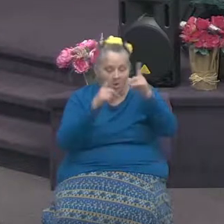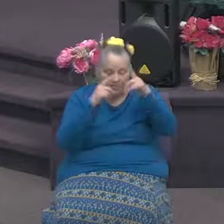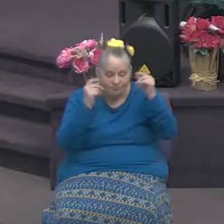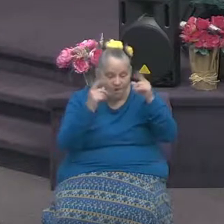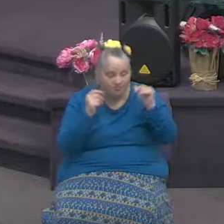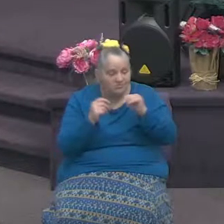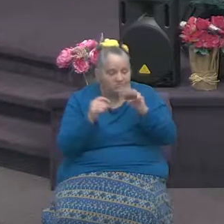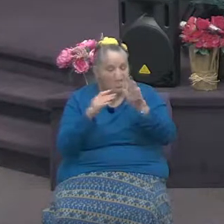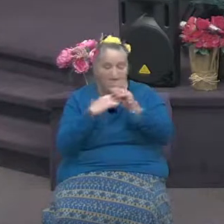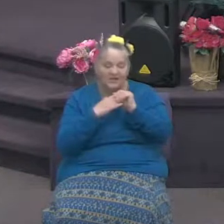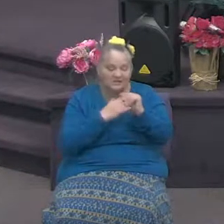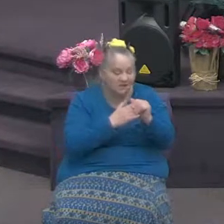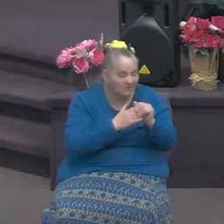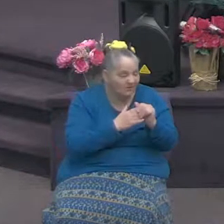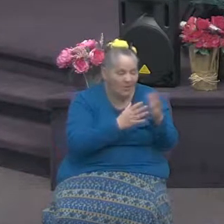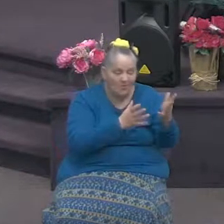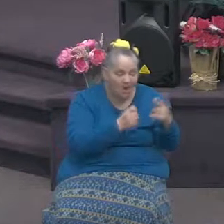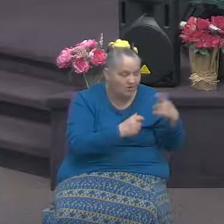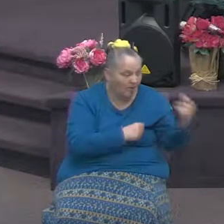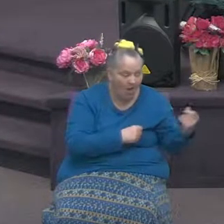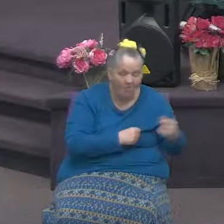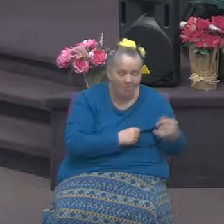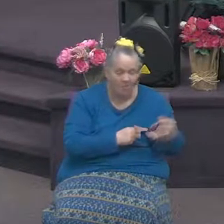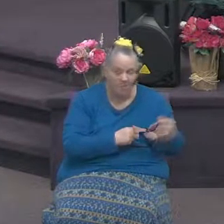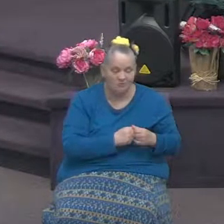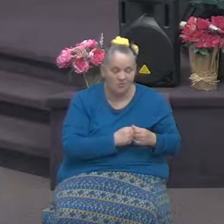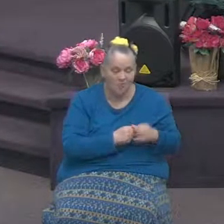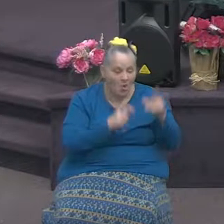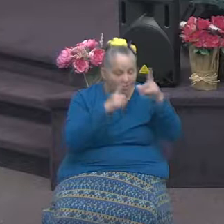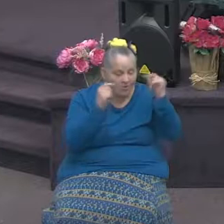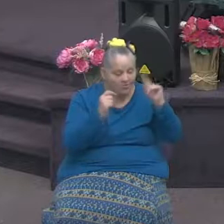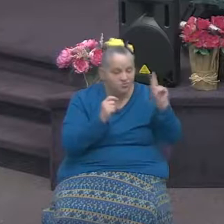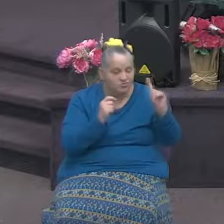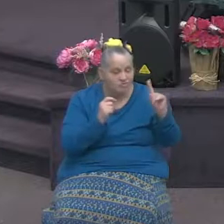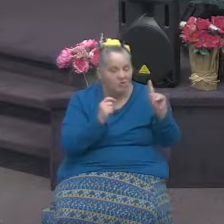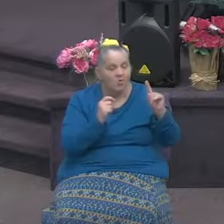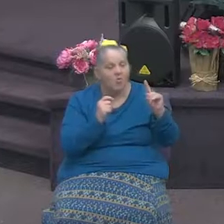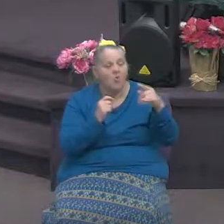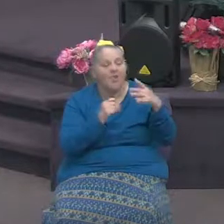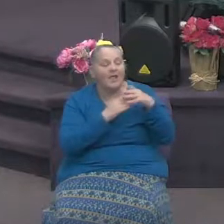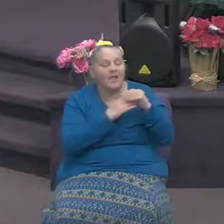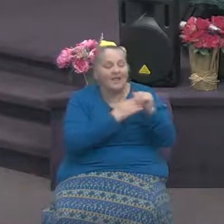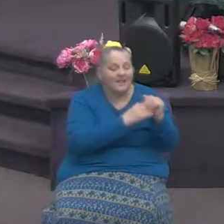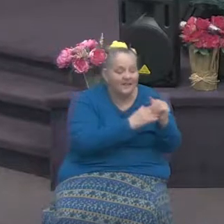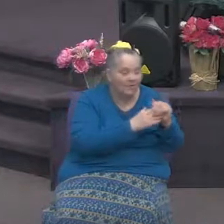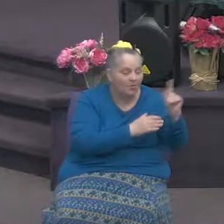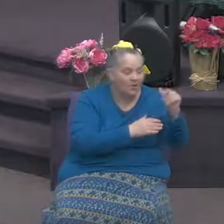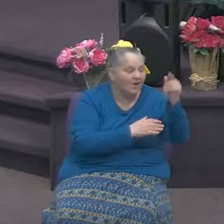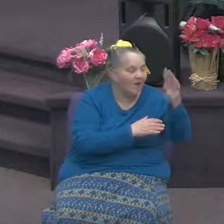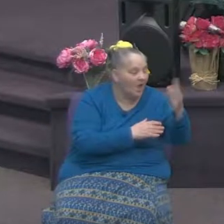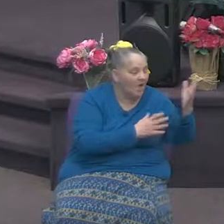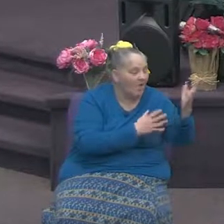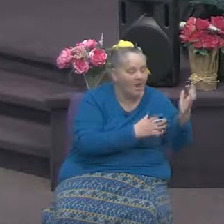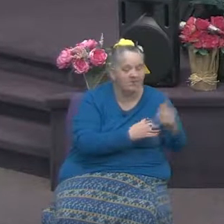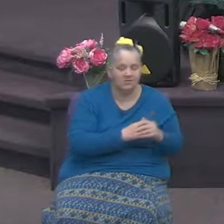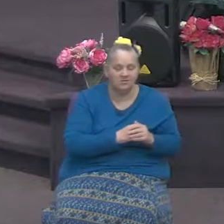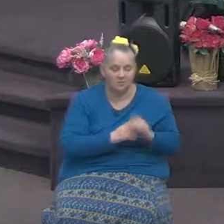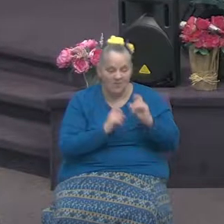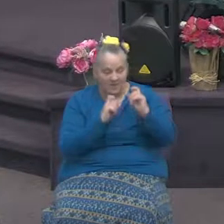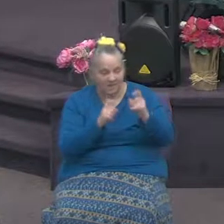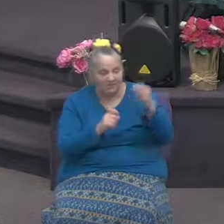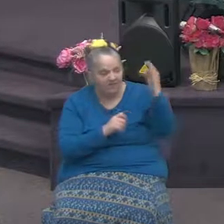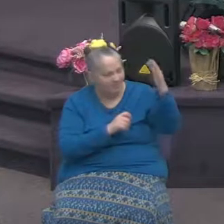Moses was not leading where he wanted to go. Moses was leading where God wanted them to go. You see, you have been